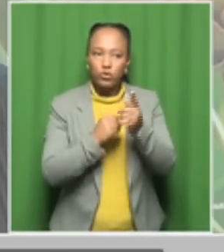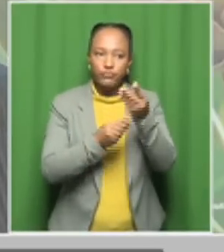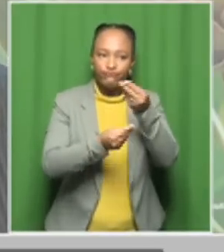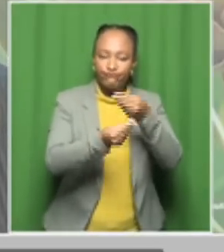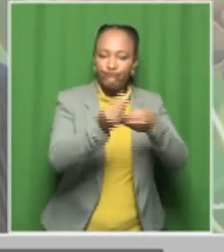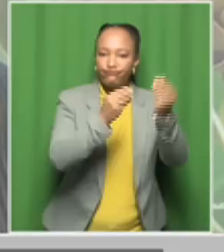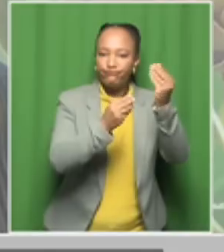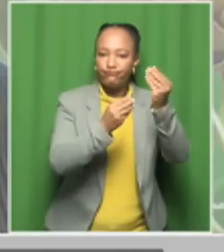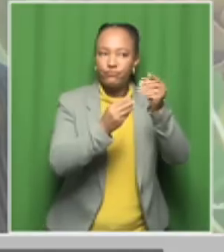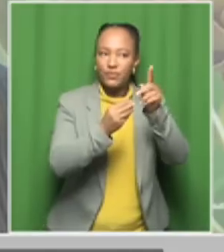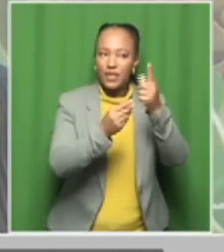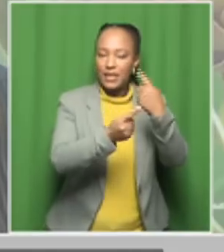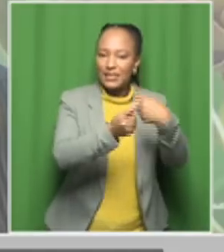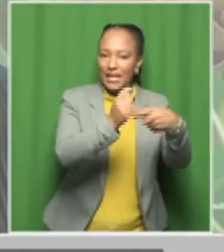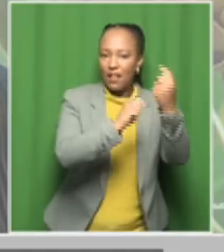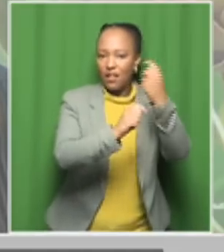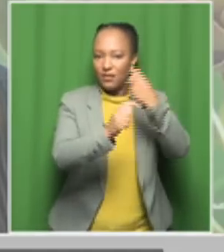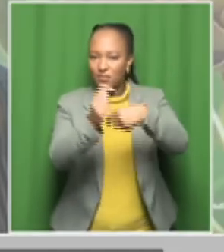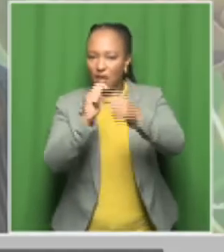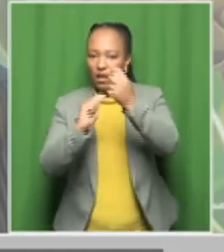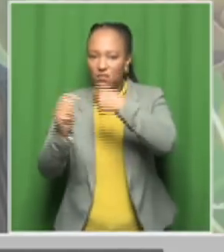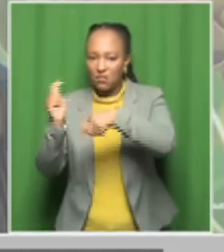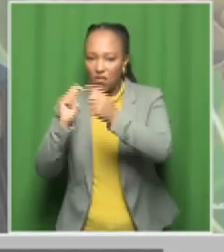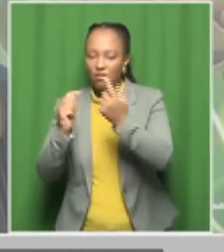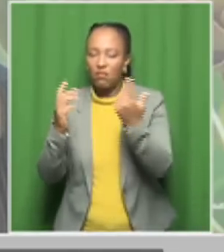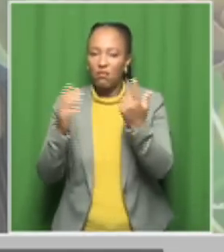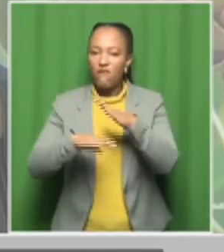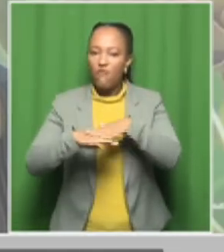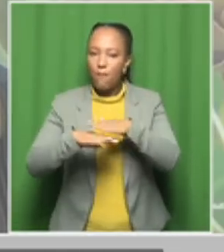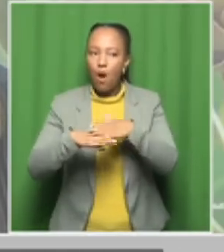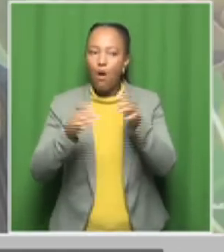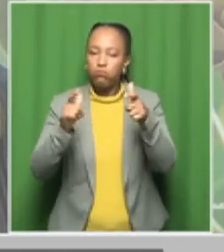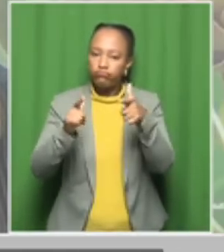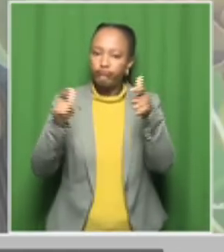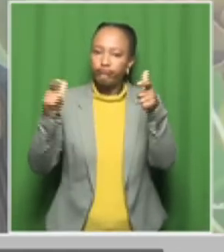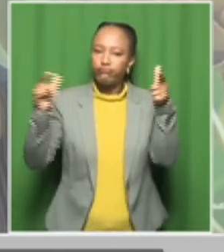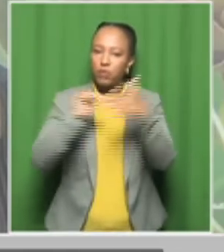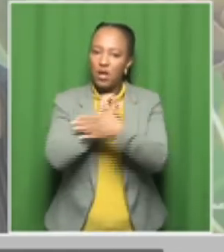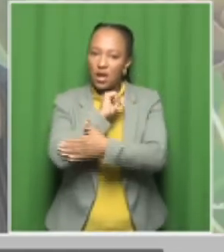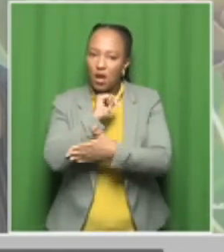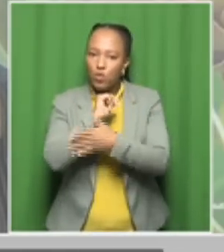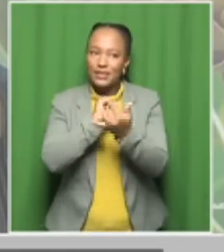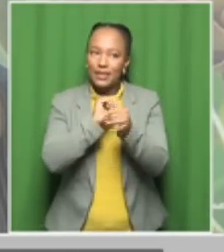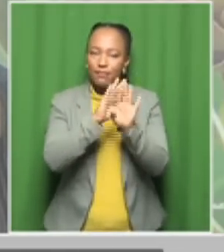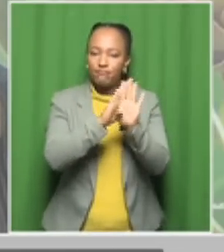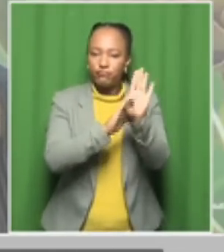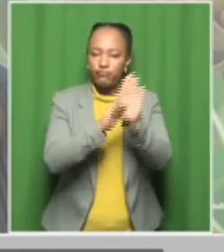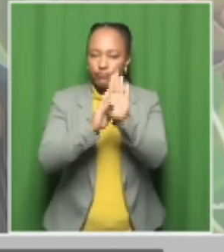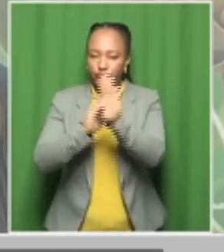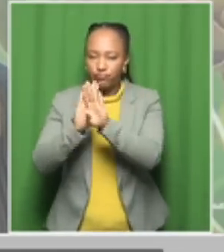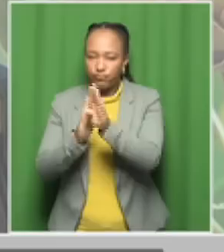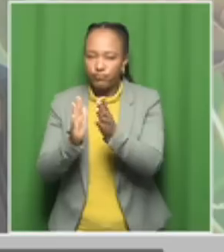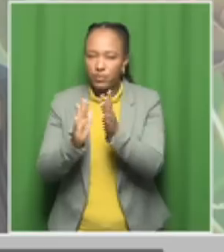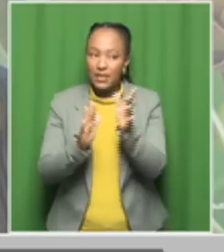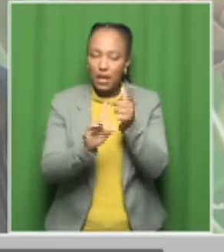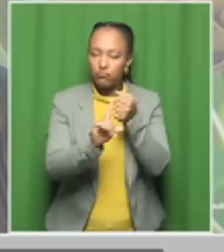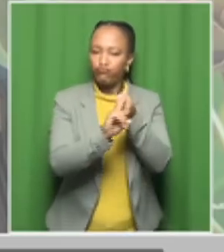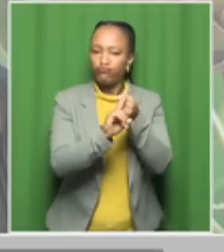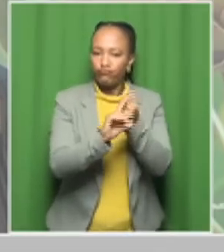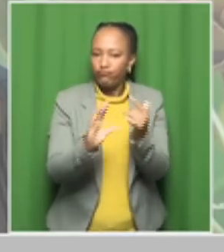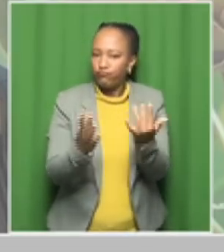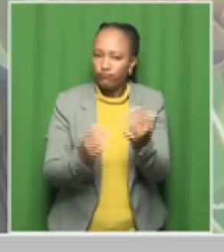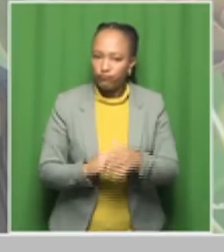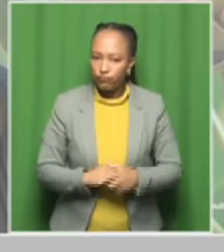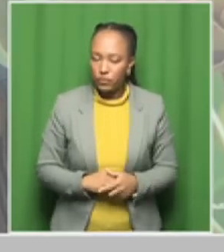of pushing for fairer trade, especially for developing nations? This is a very